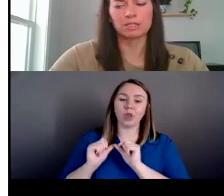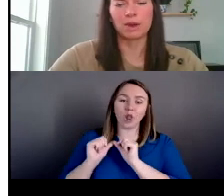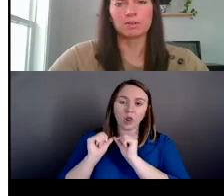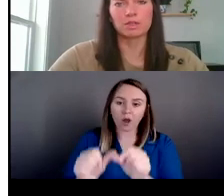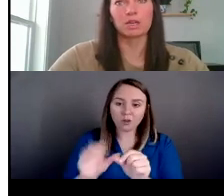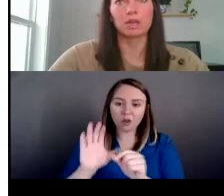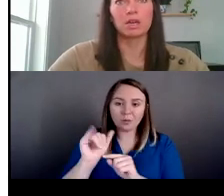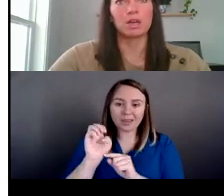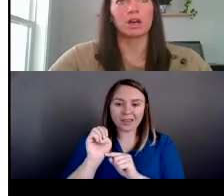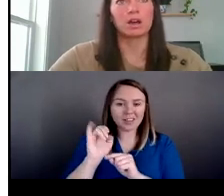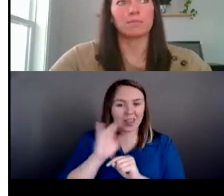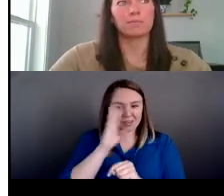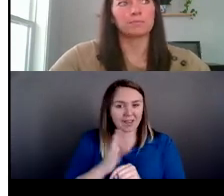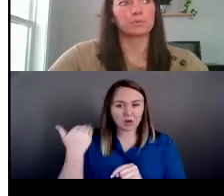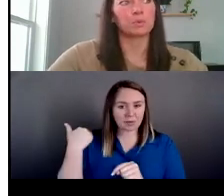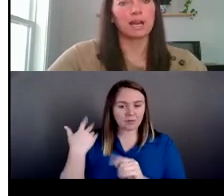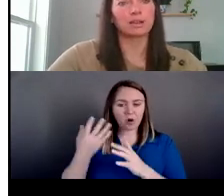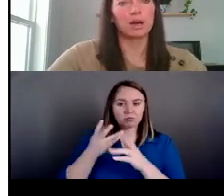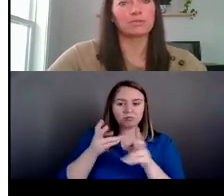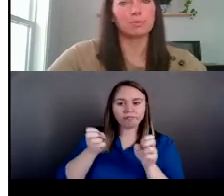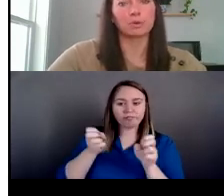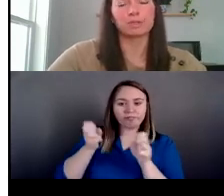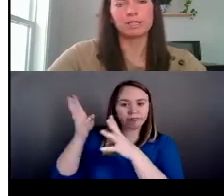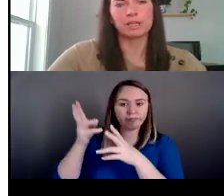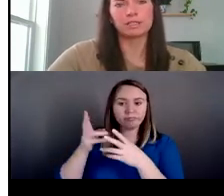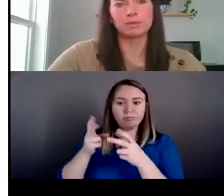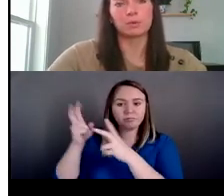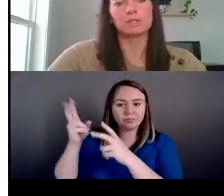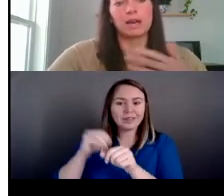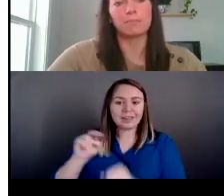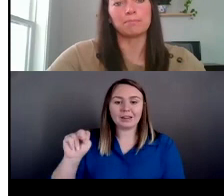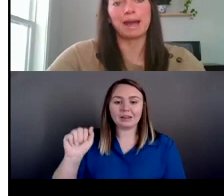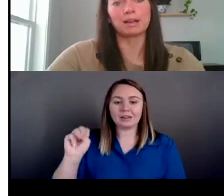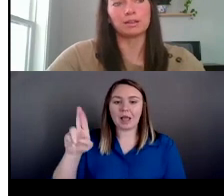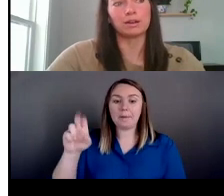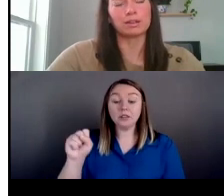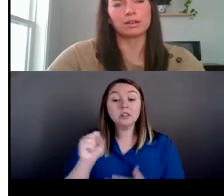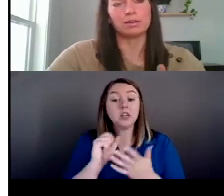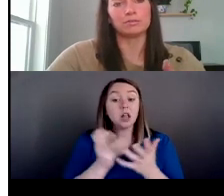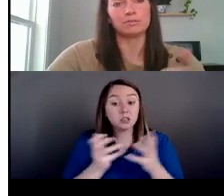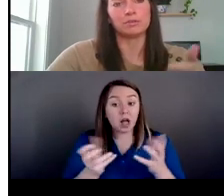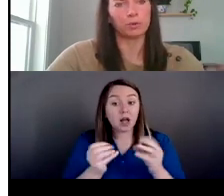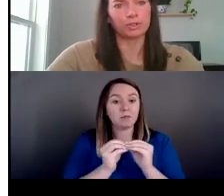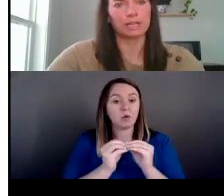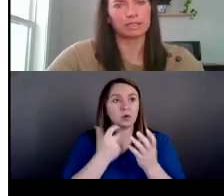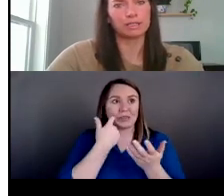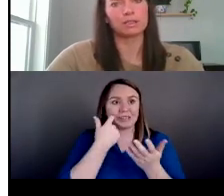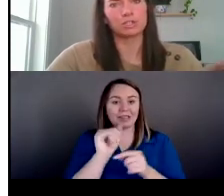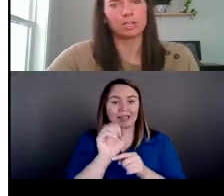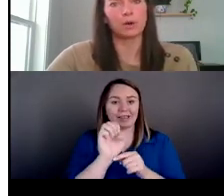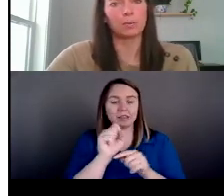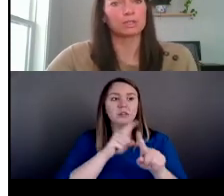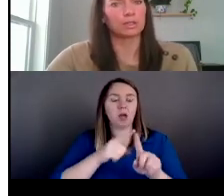NamUs. So everything, we had a lot of the more recent cases, but there was that backlog of older cases